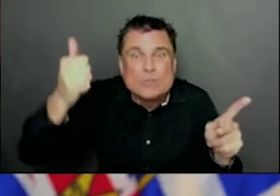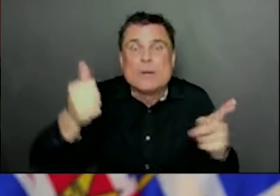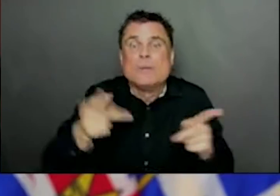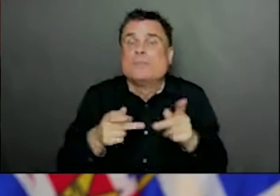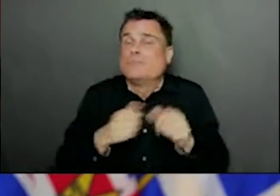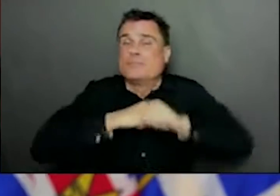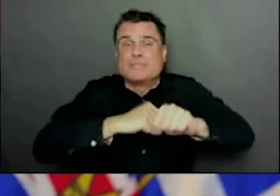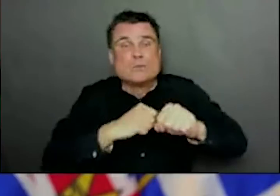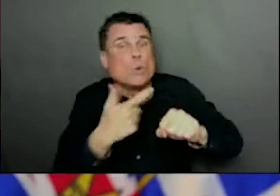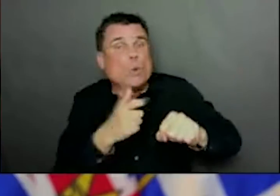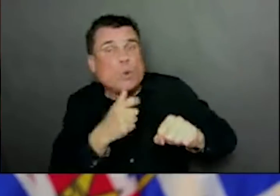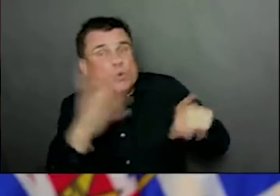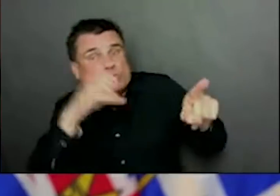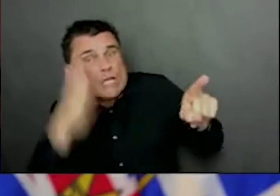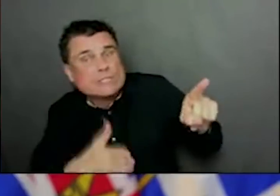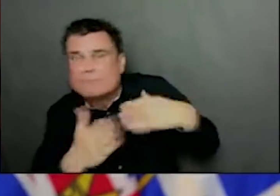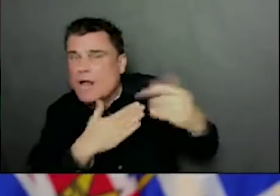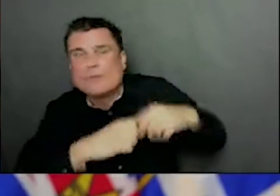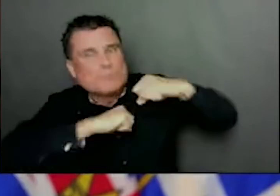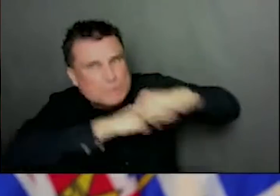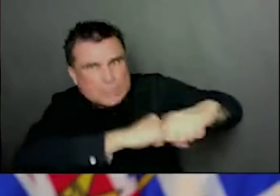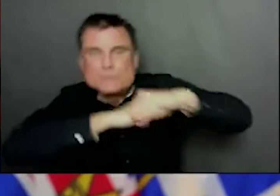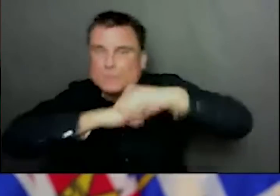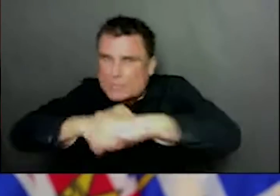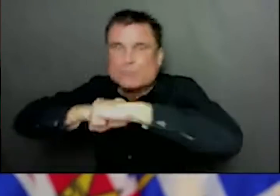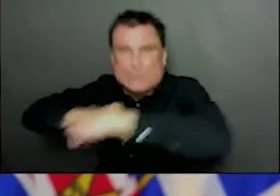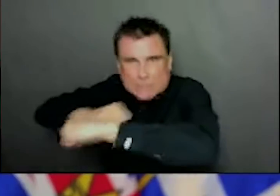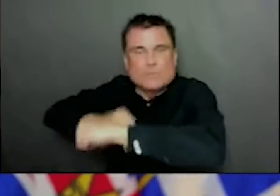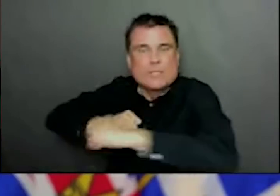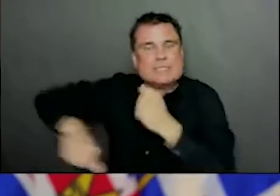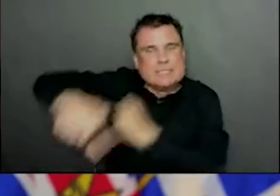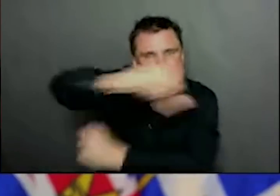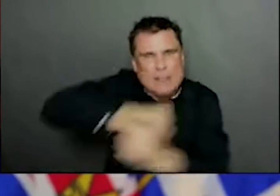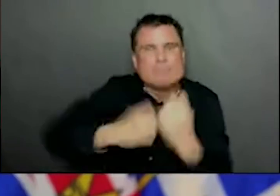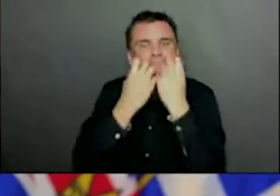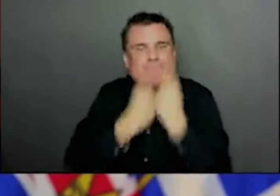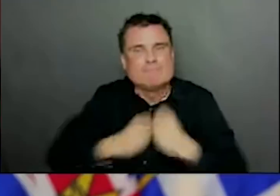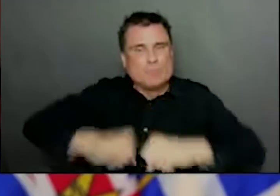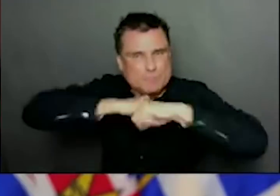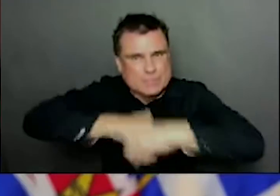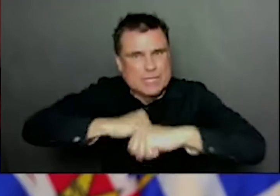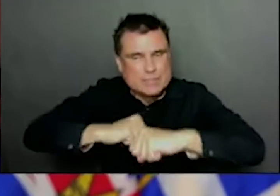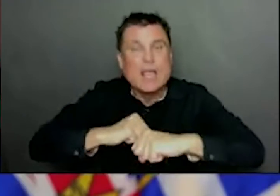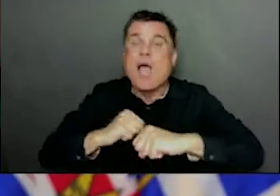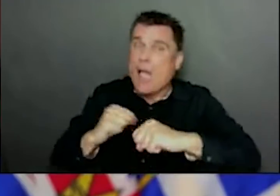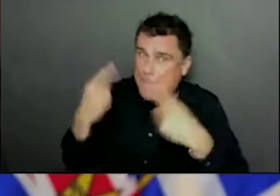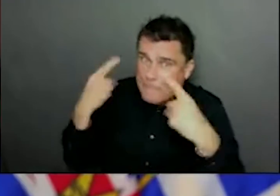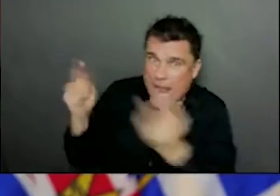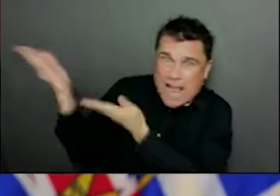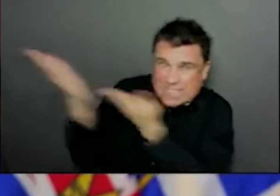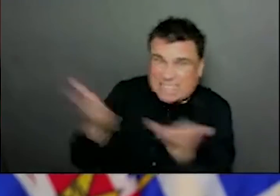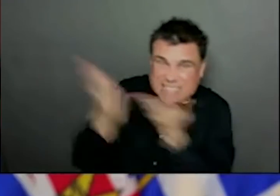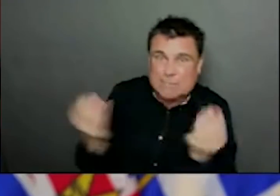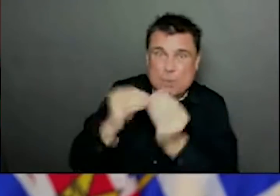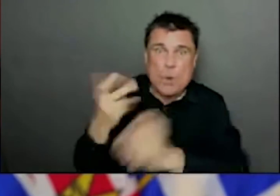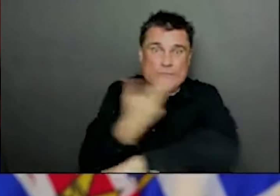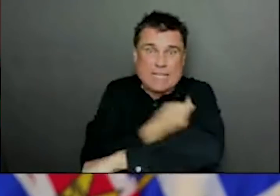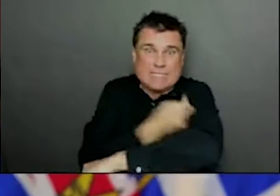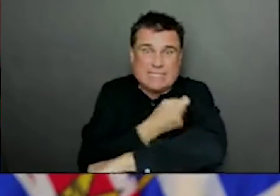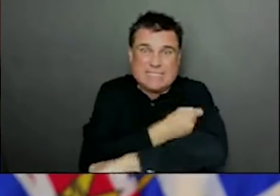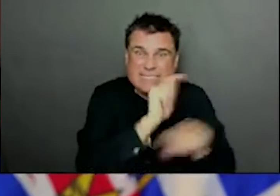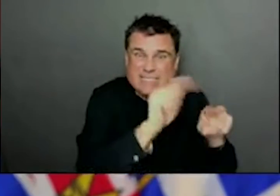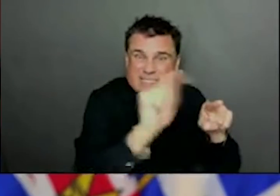ahead, where thousands more will be immunized for COVID-19, the weather will be warmer, and the spread of the virus will be